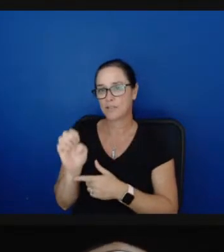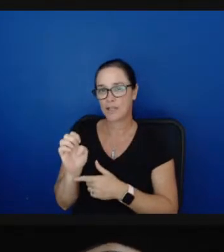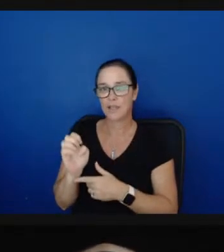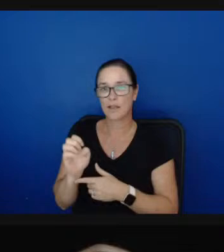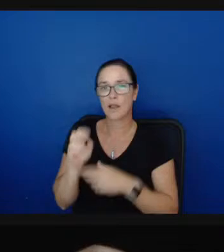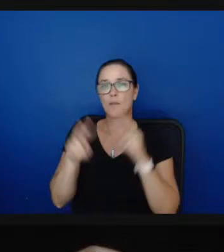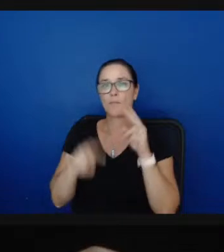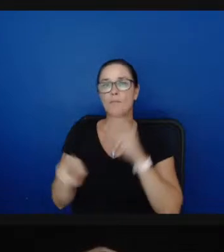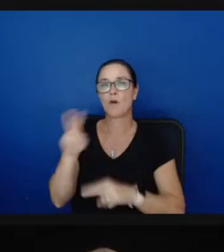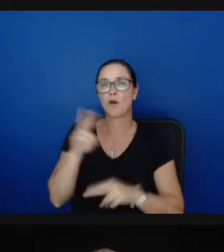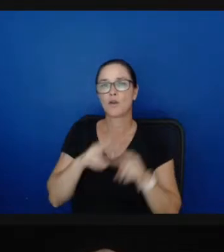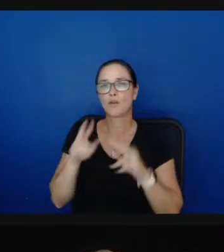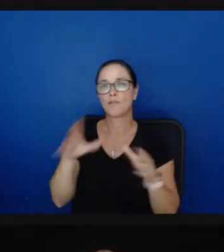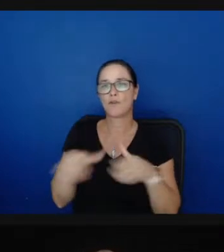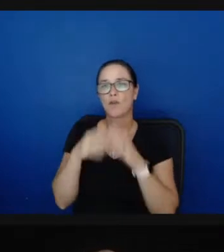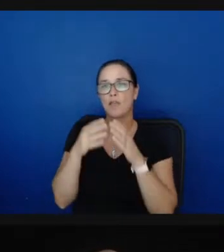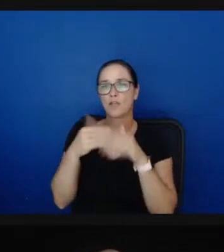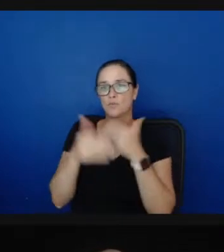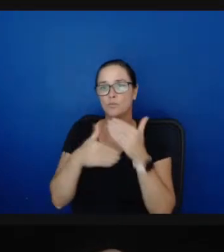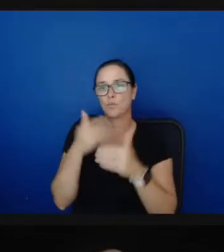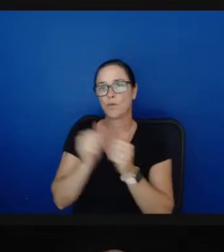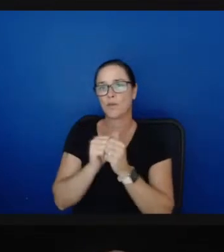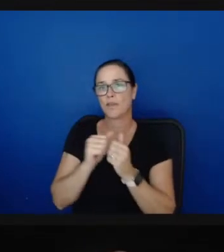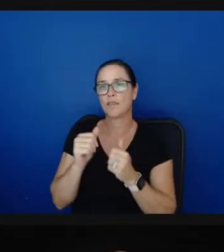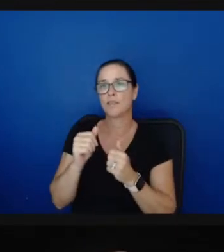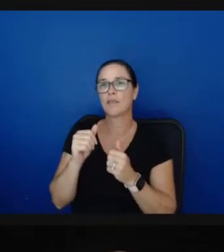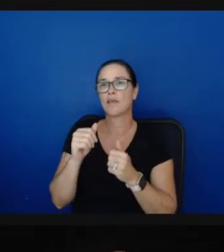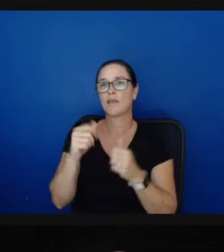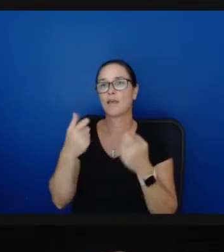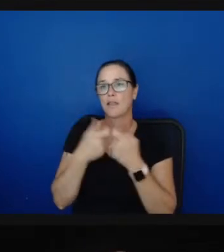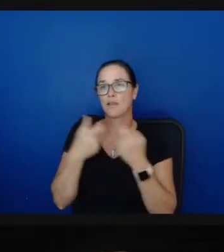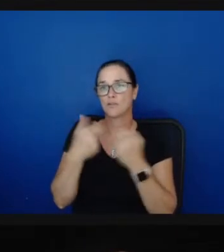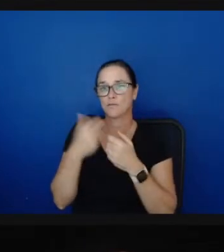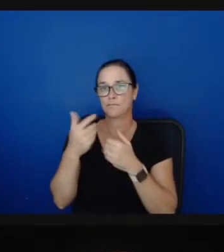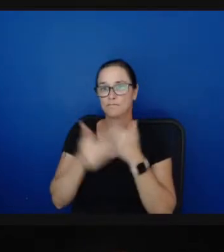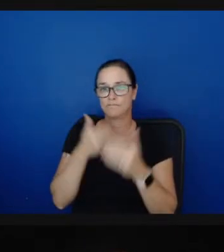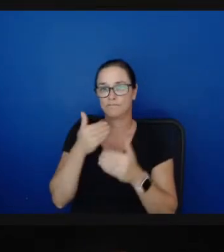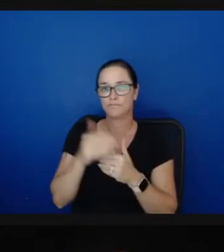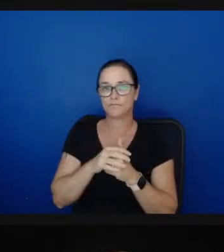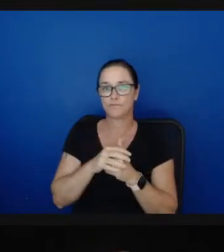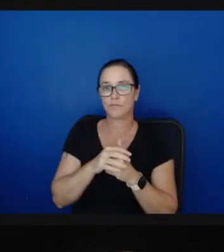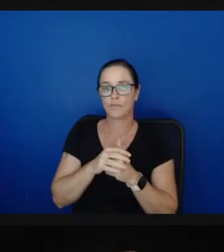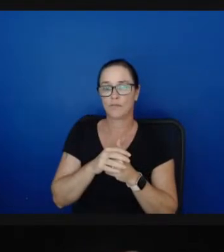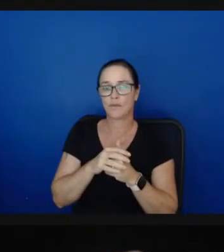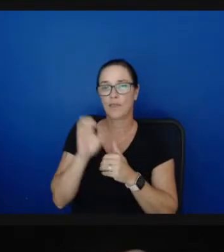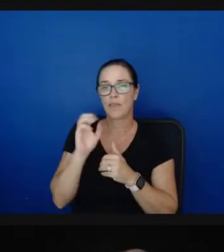with electrical and magnetic methods, emplacement of flows,